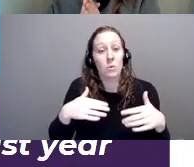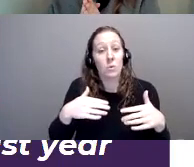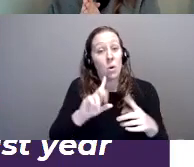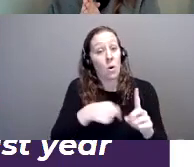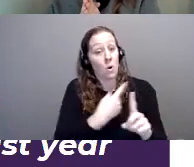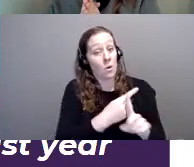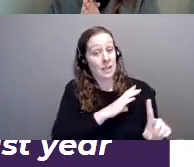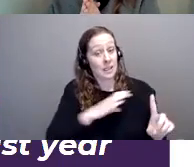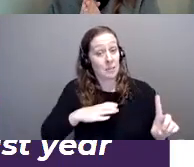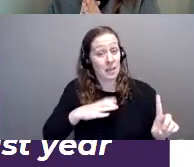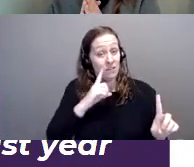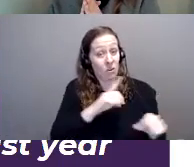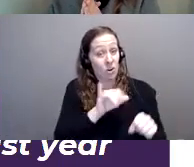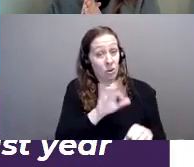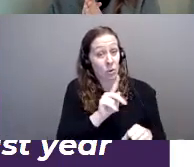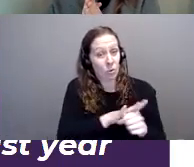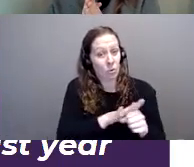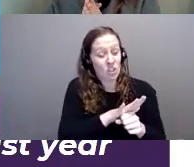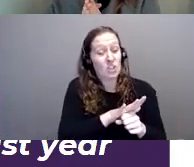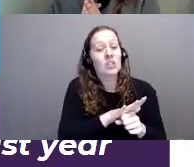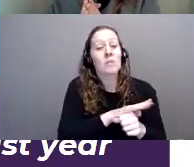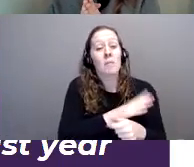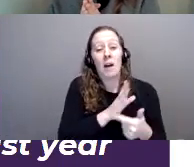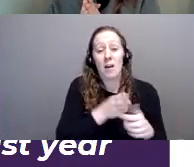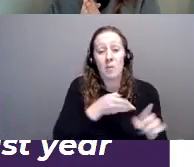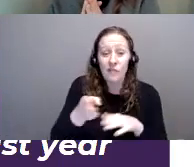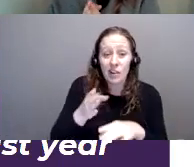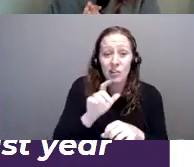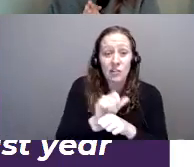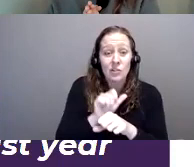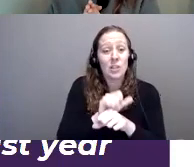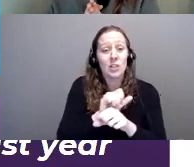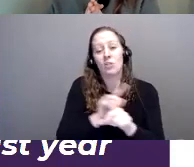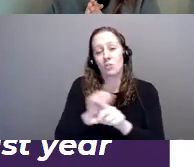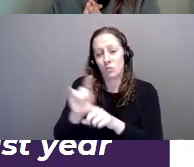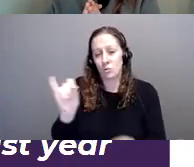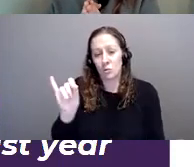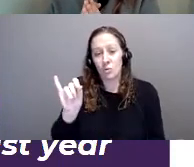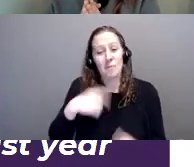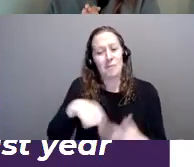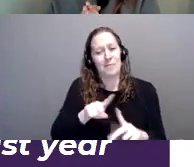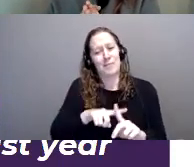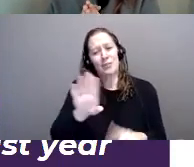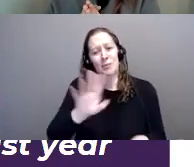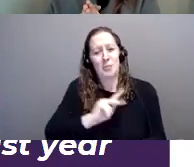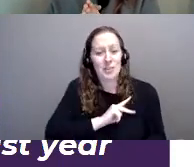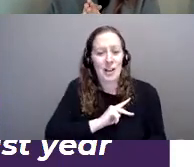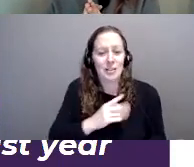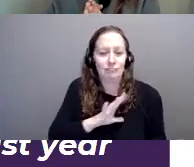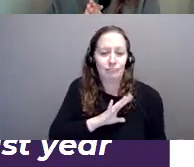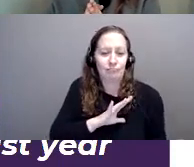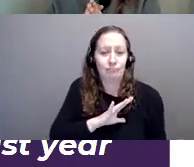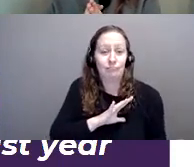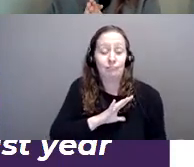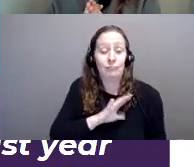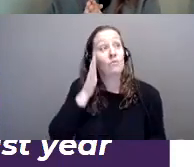the Committee of York Region, but your professional career as well, and of course, her personality. Looking at the future, you can